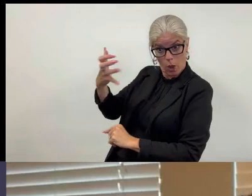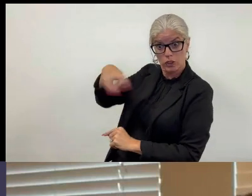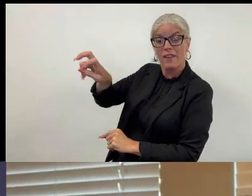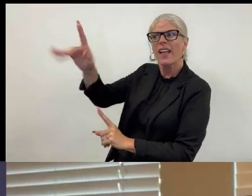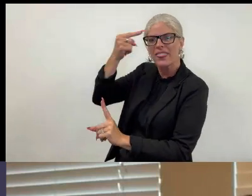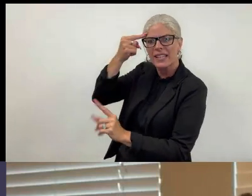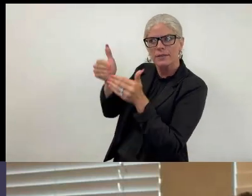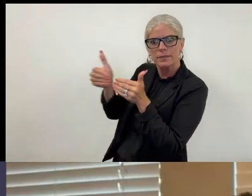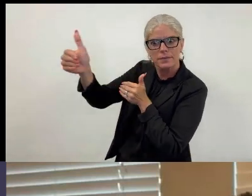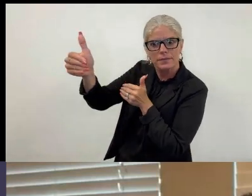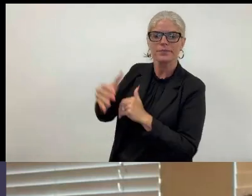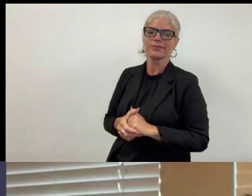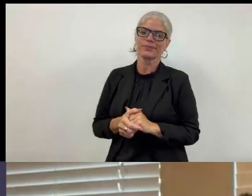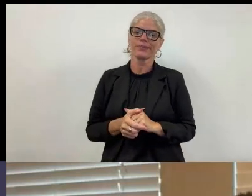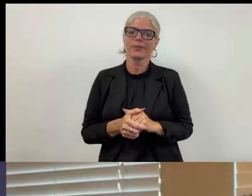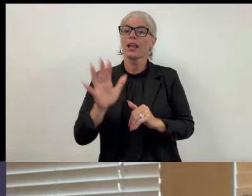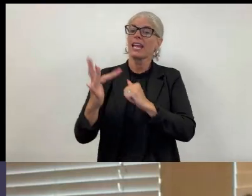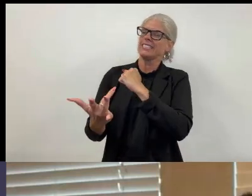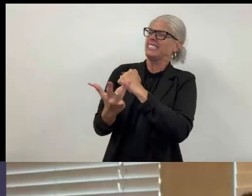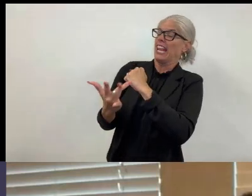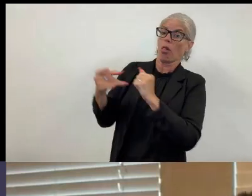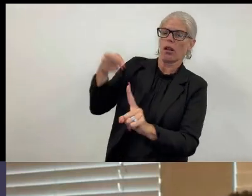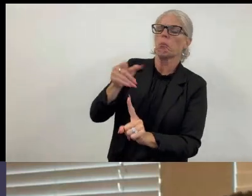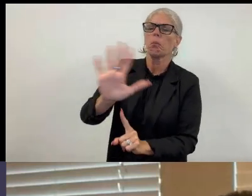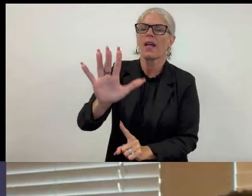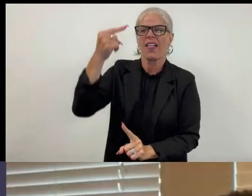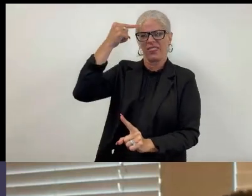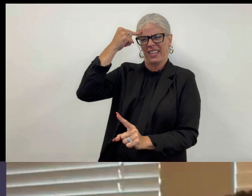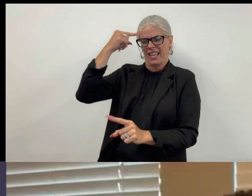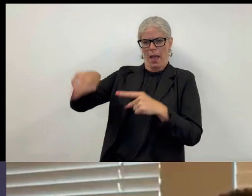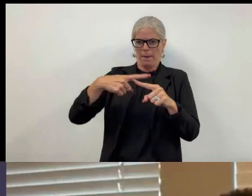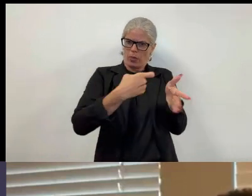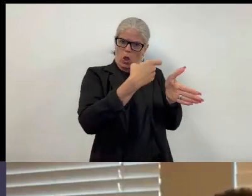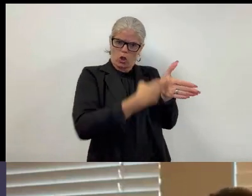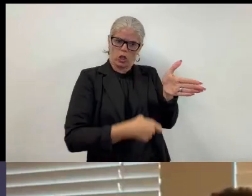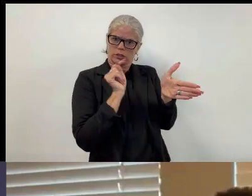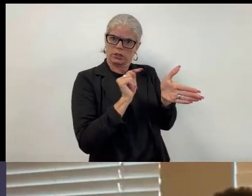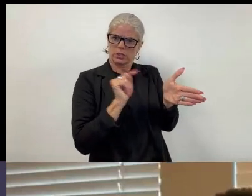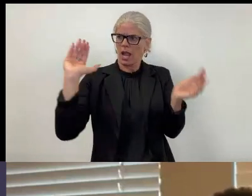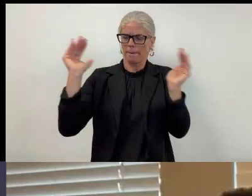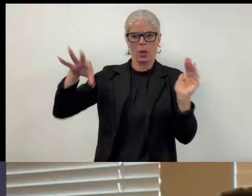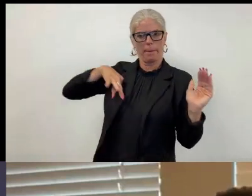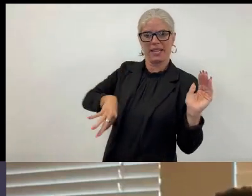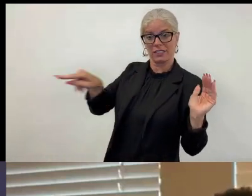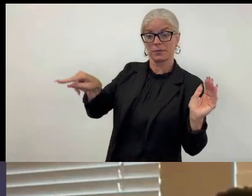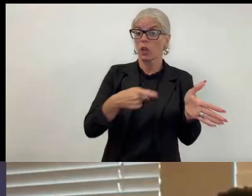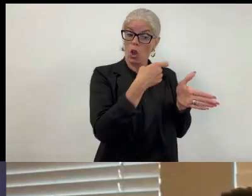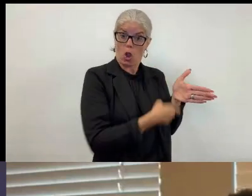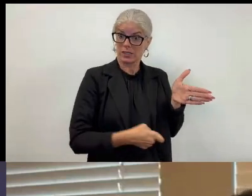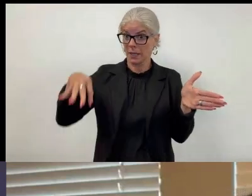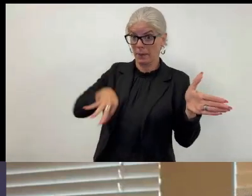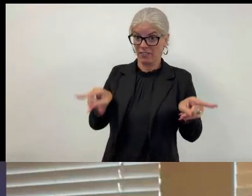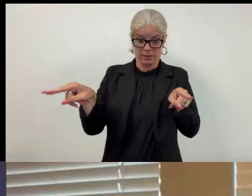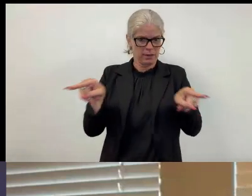when they're thinking about traveling, to really think about like a little, not to be too technical here, but like a cost benefit